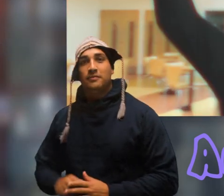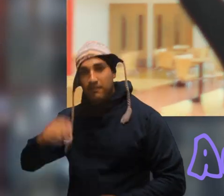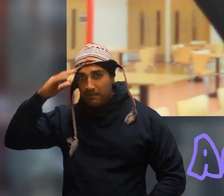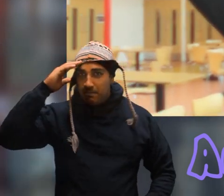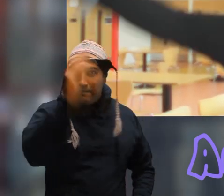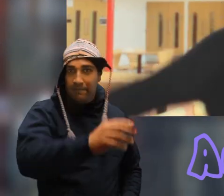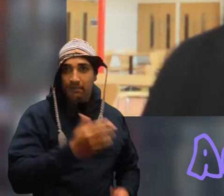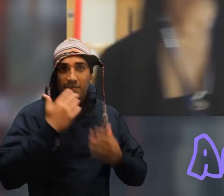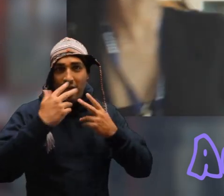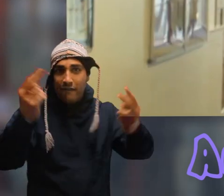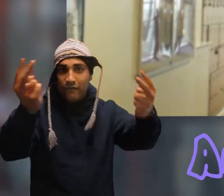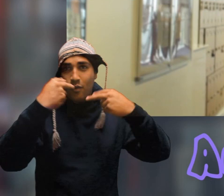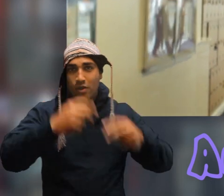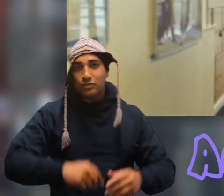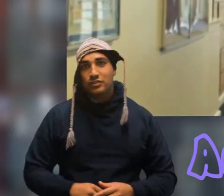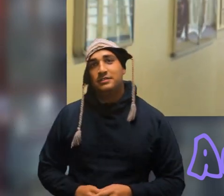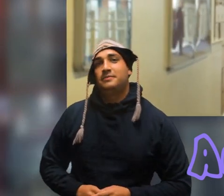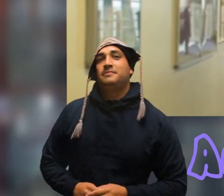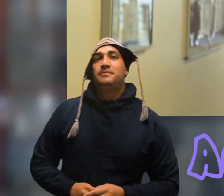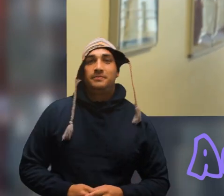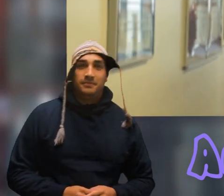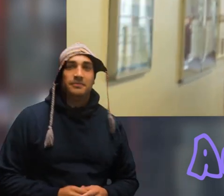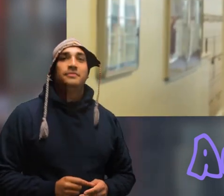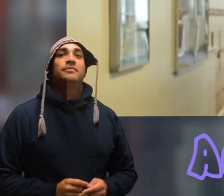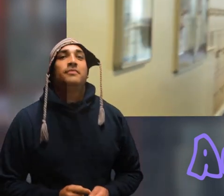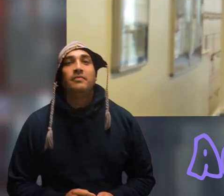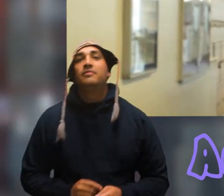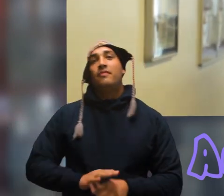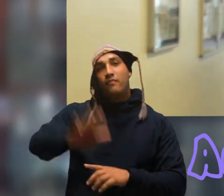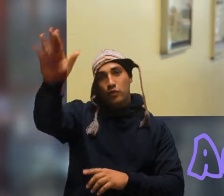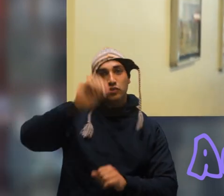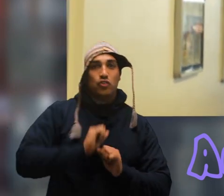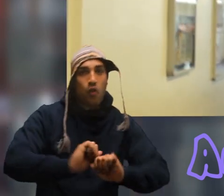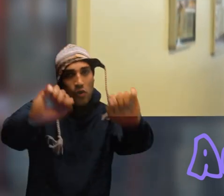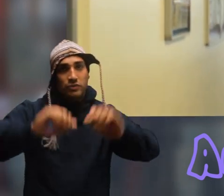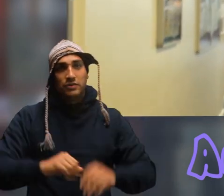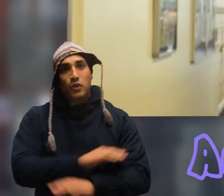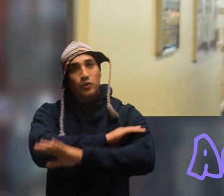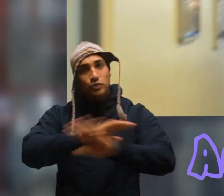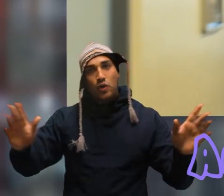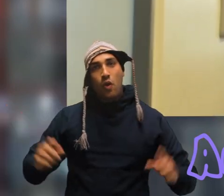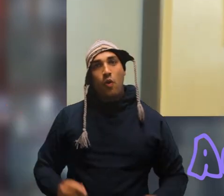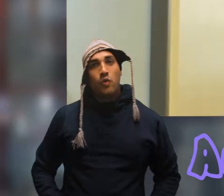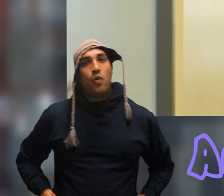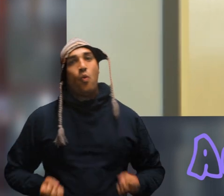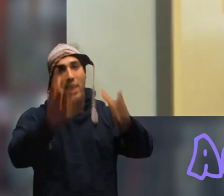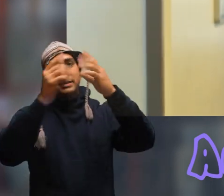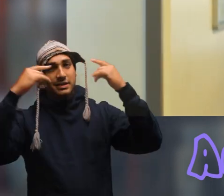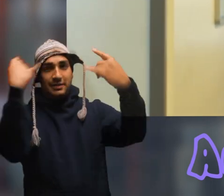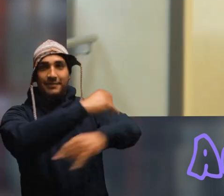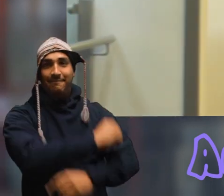Signing out. Thank you for watching. The future is yours.